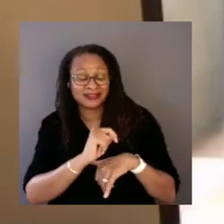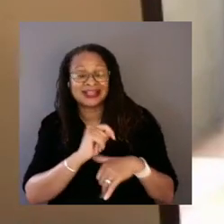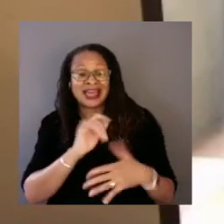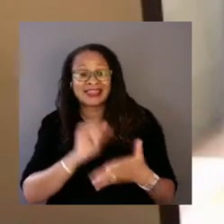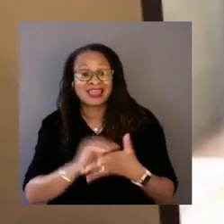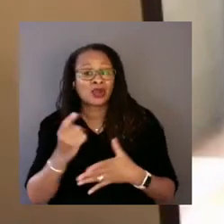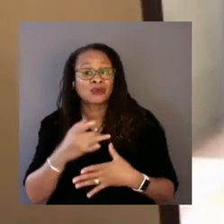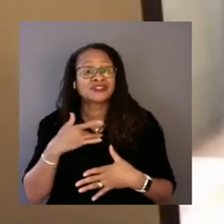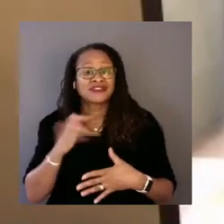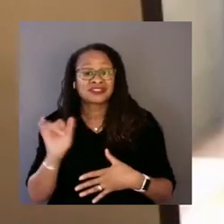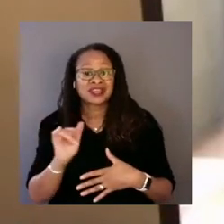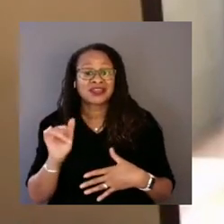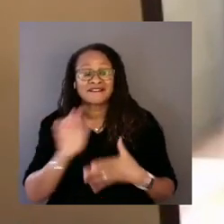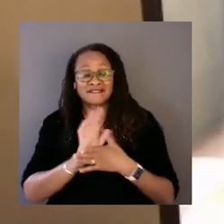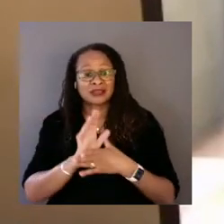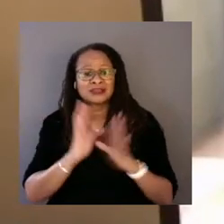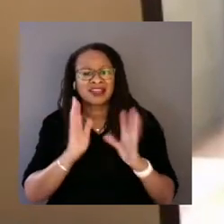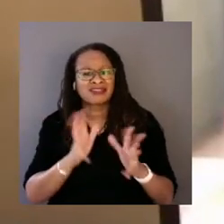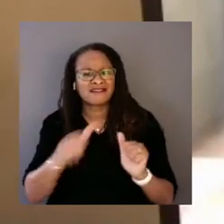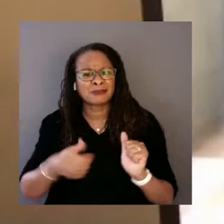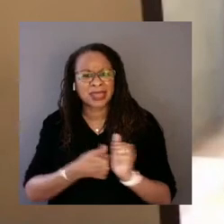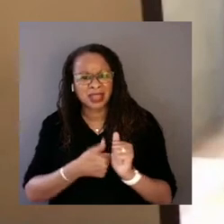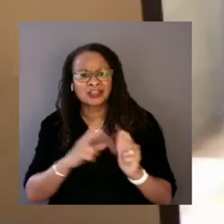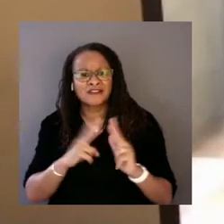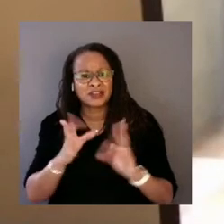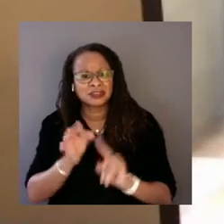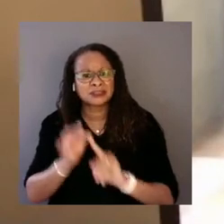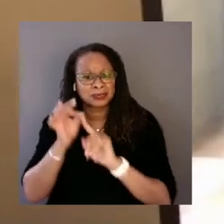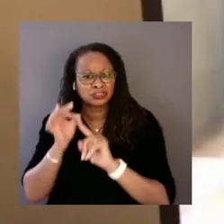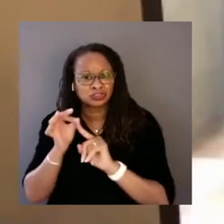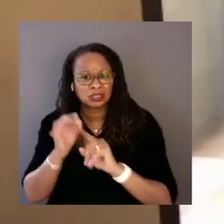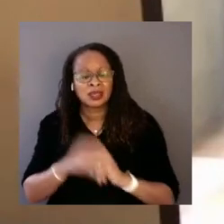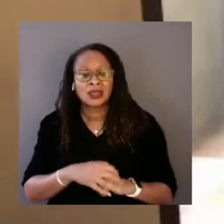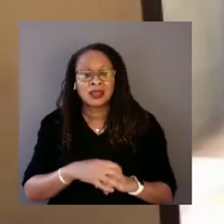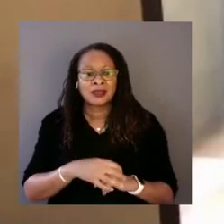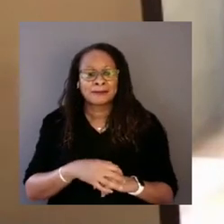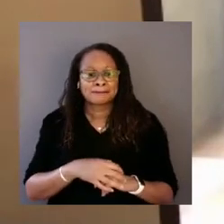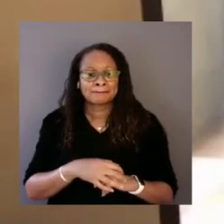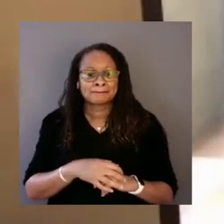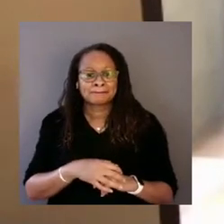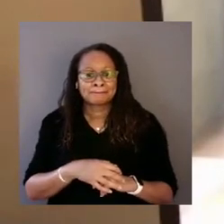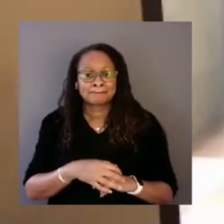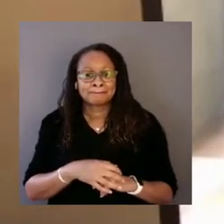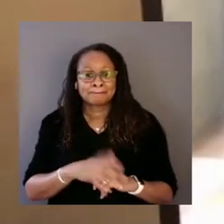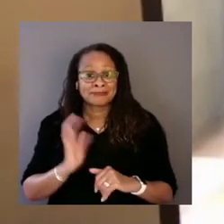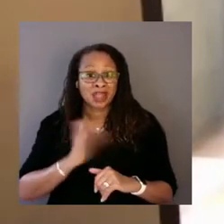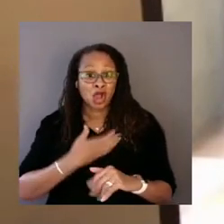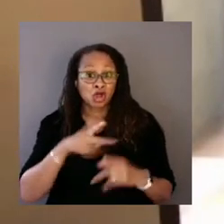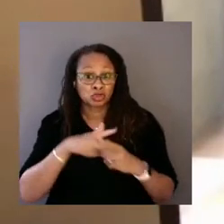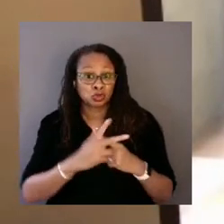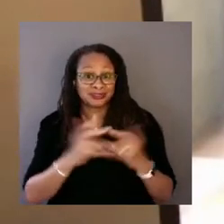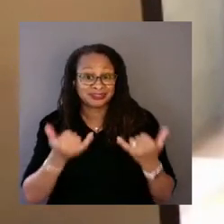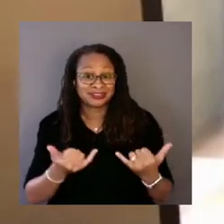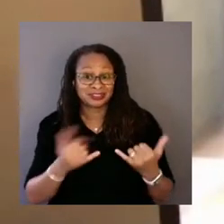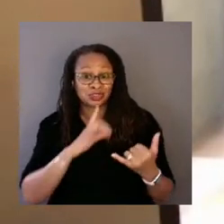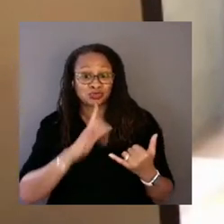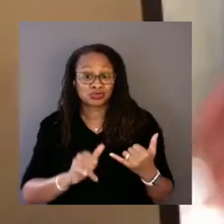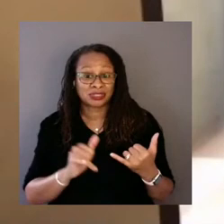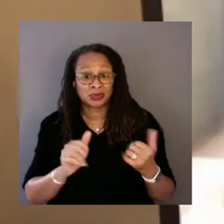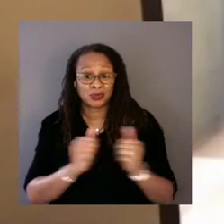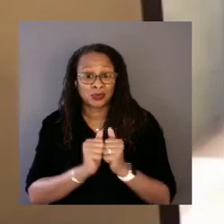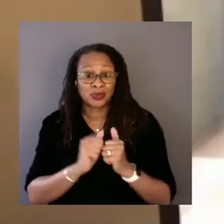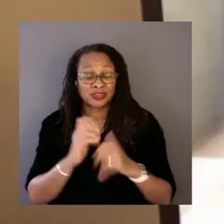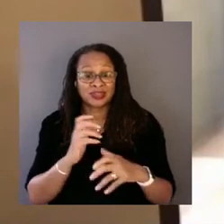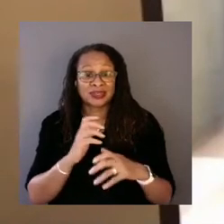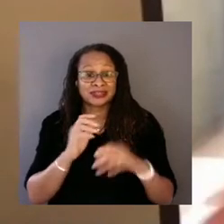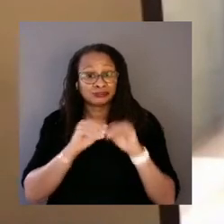are kind of left behind or very specialized or those who will watch those. So our tool at the moment, really, in terms of like getting it out to the